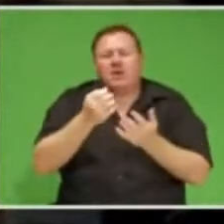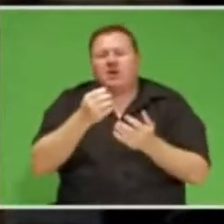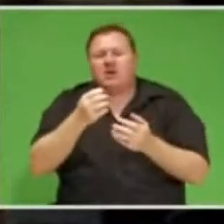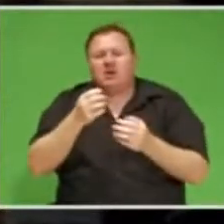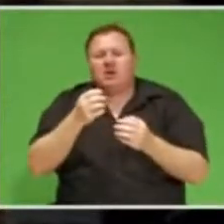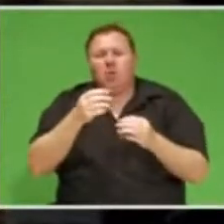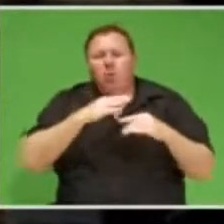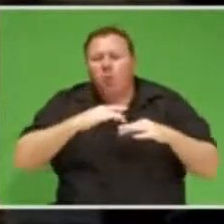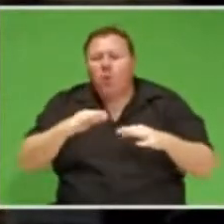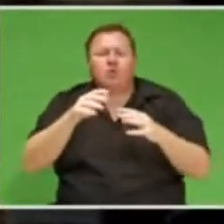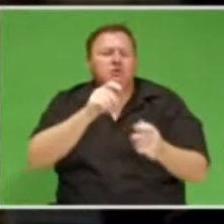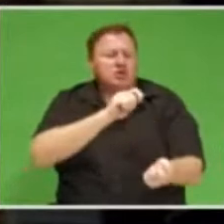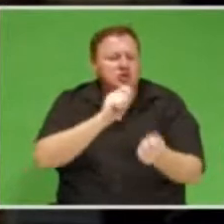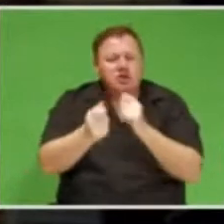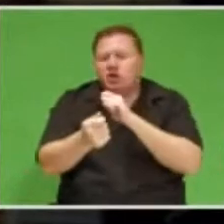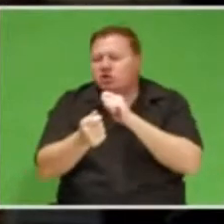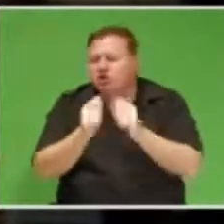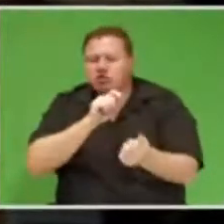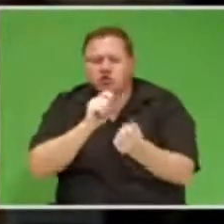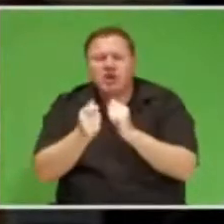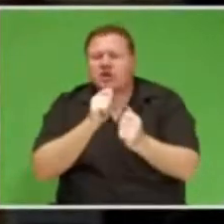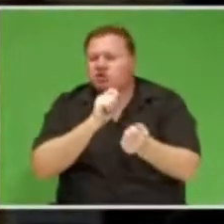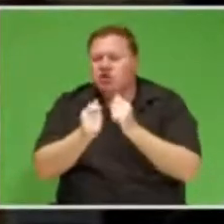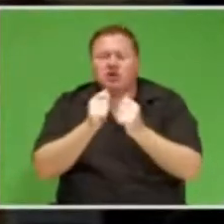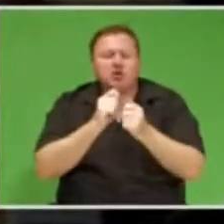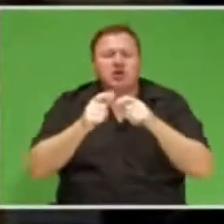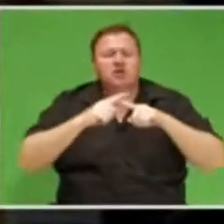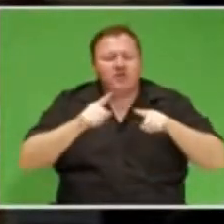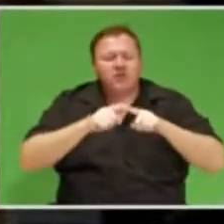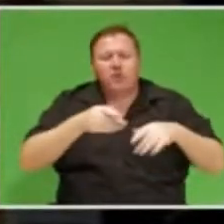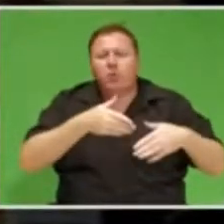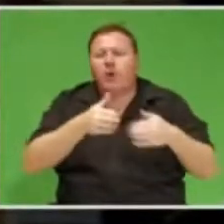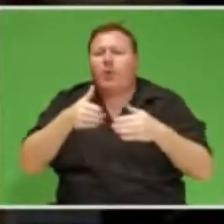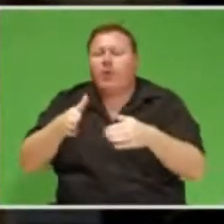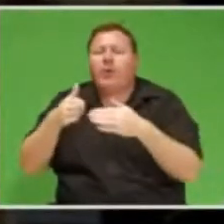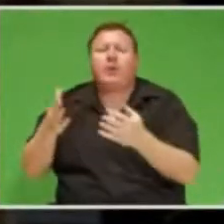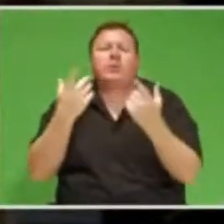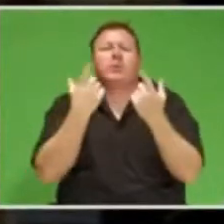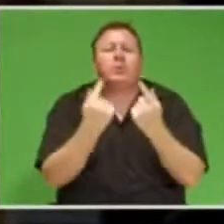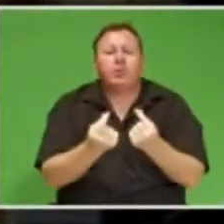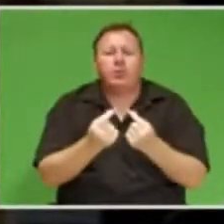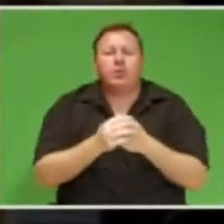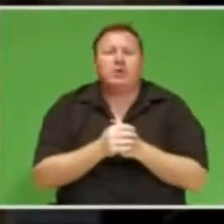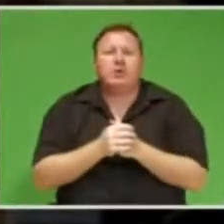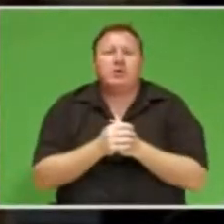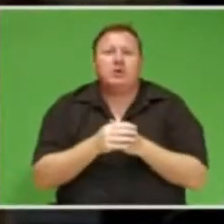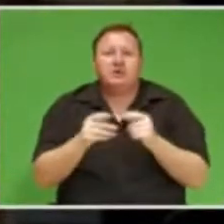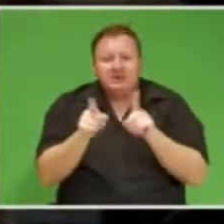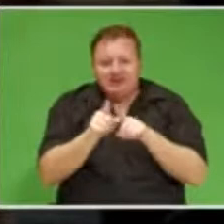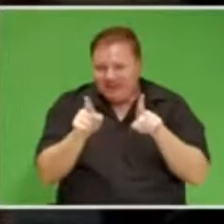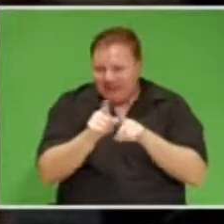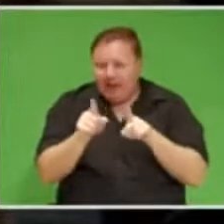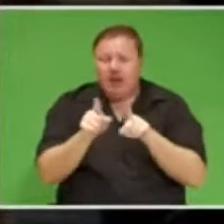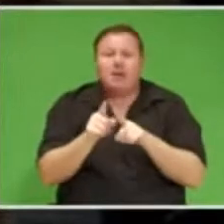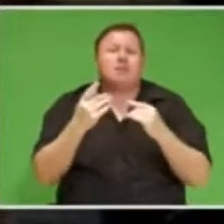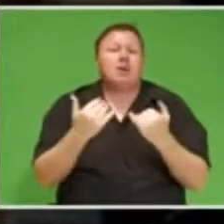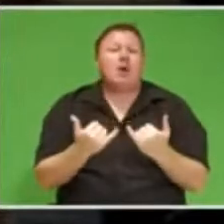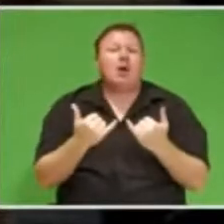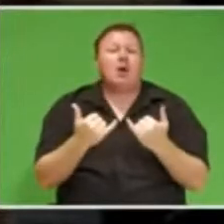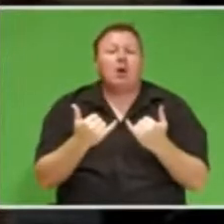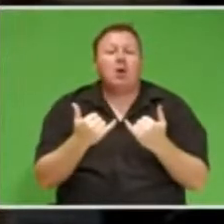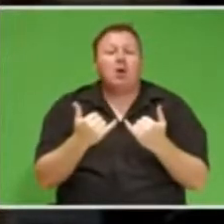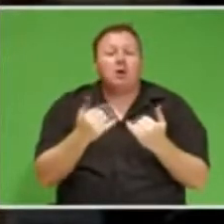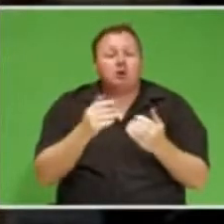logistics through Operation Vulindlela, we are embarking on a process of reform to improve